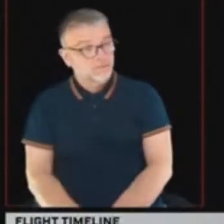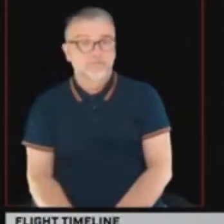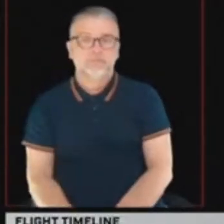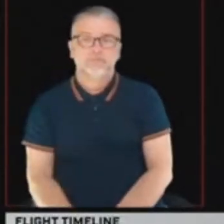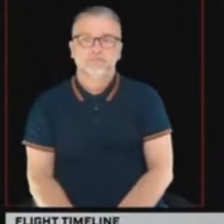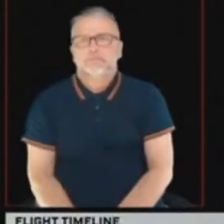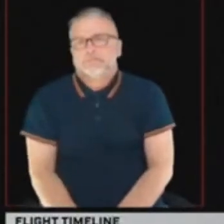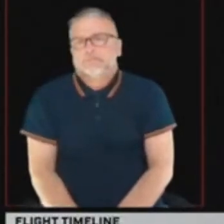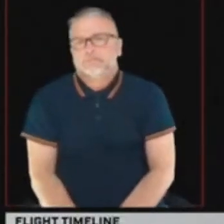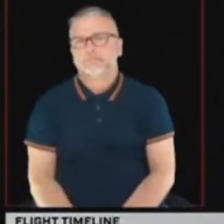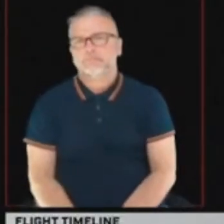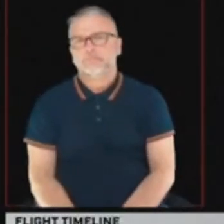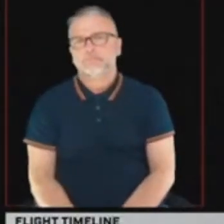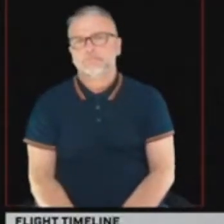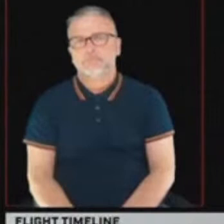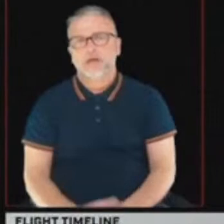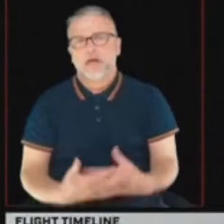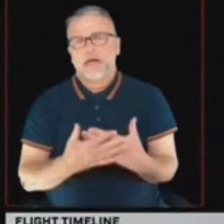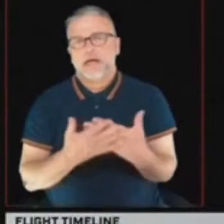mean, anytime.